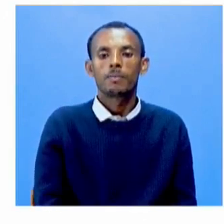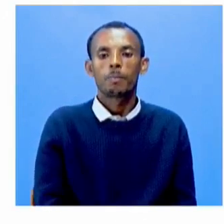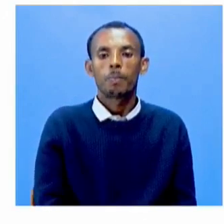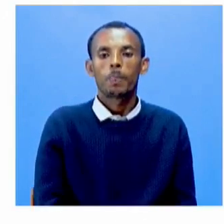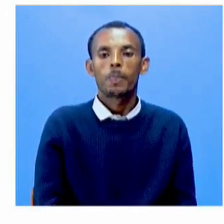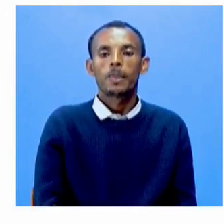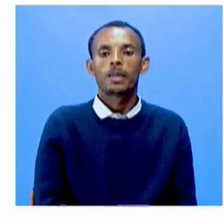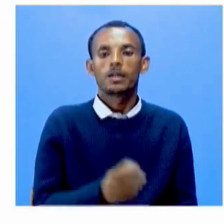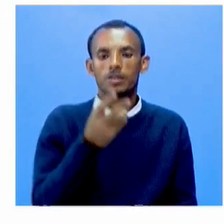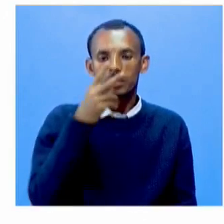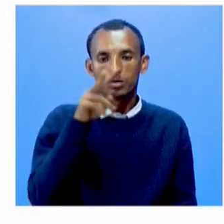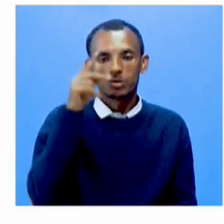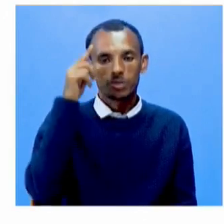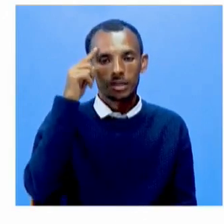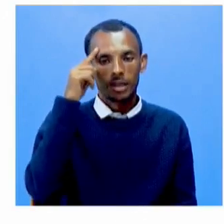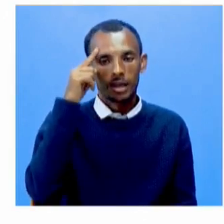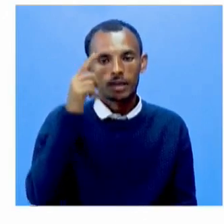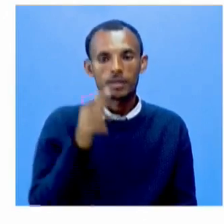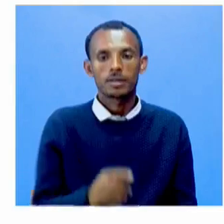assume